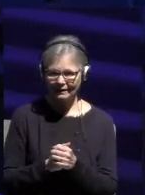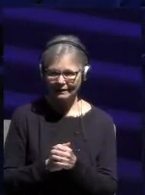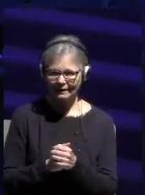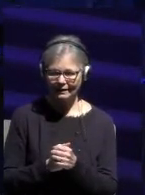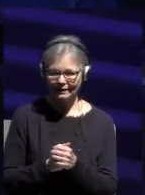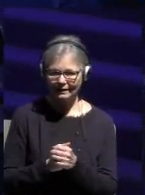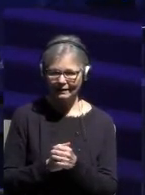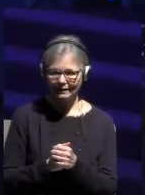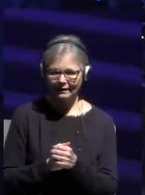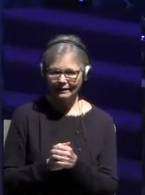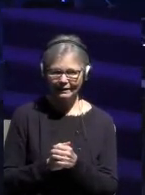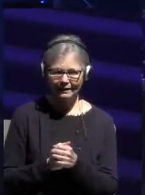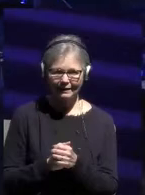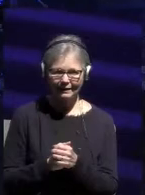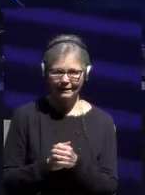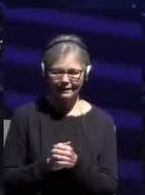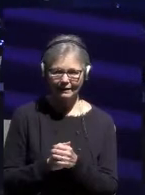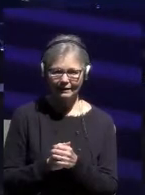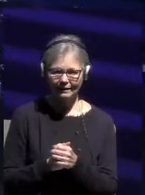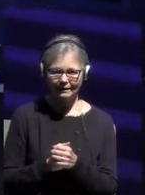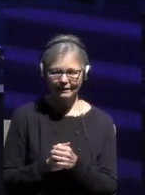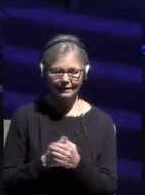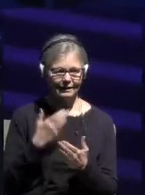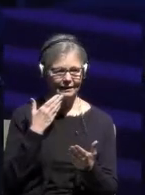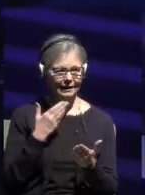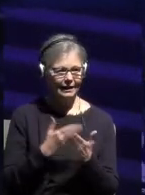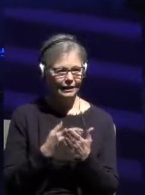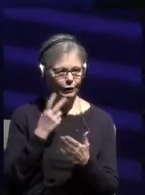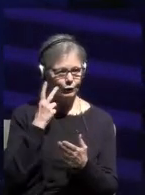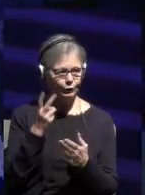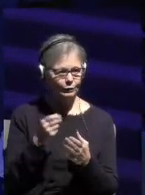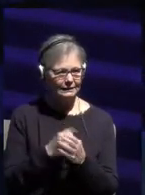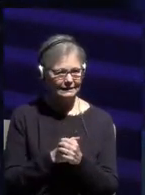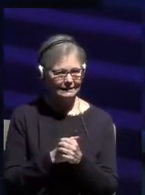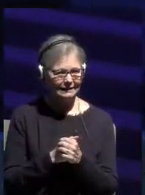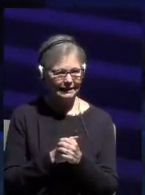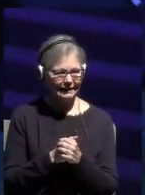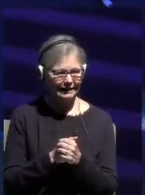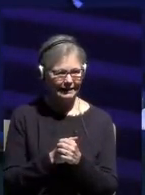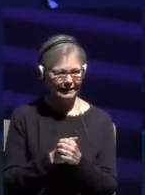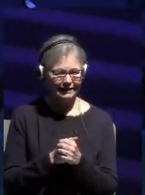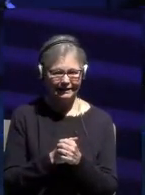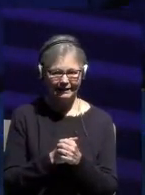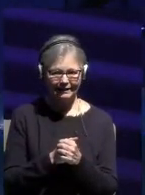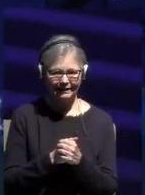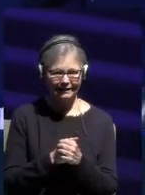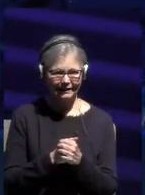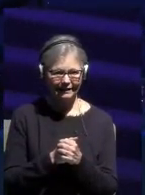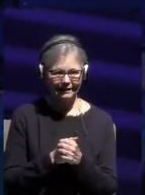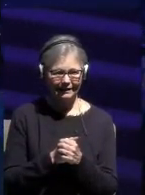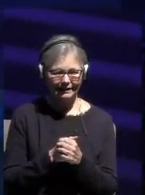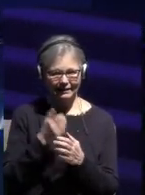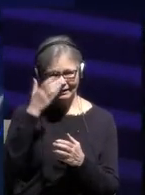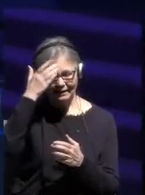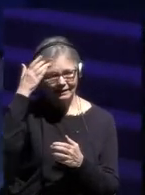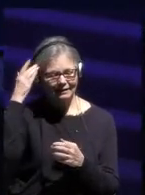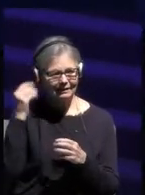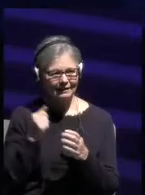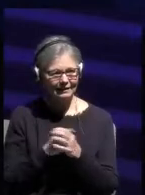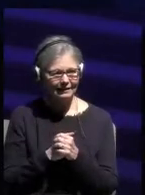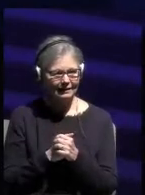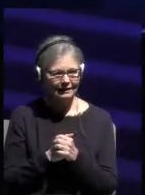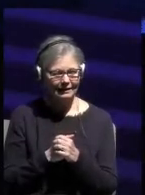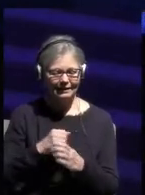I just literally almost made a joke. It's good to see Vicky and Chris, but they're not there. That was the joke. Chris and